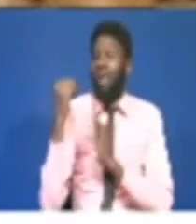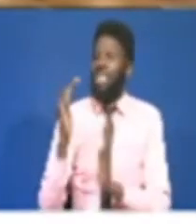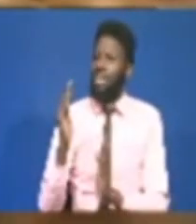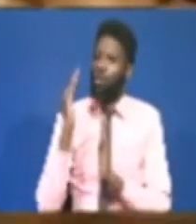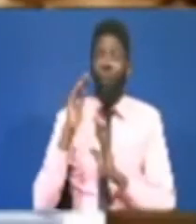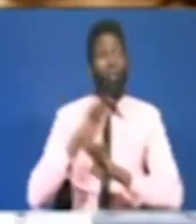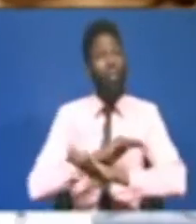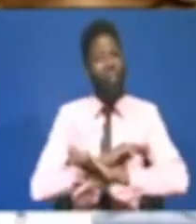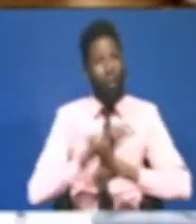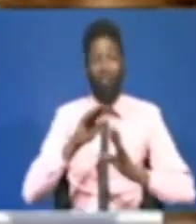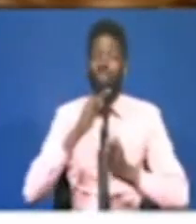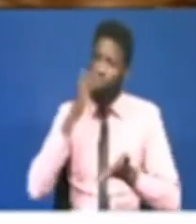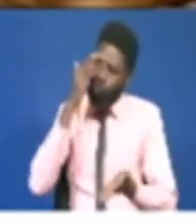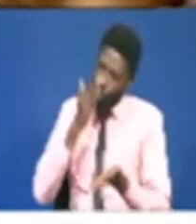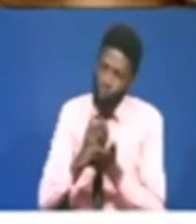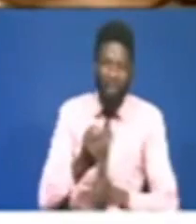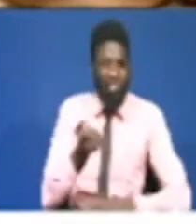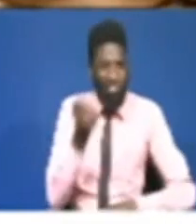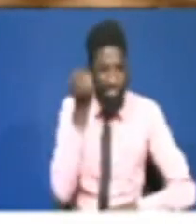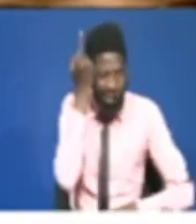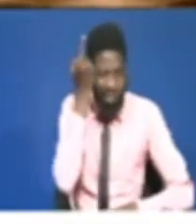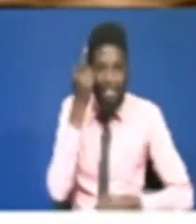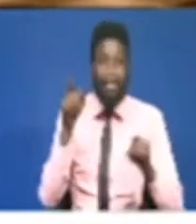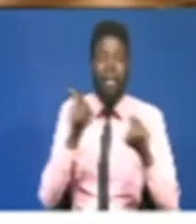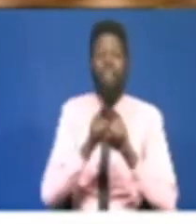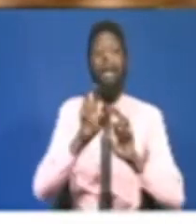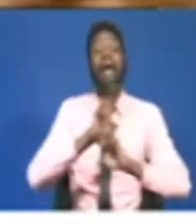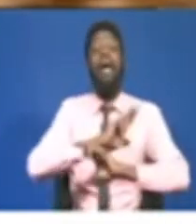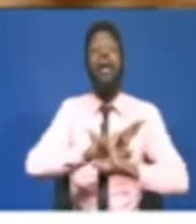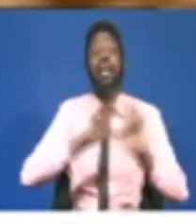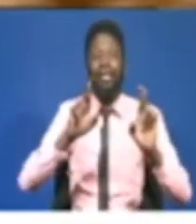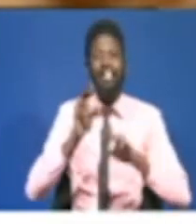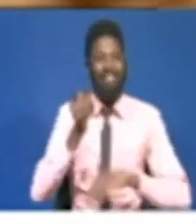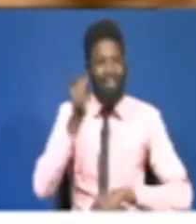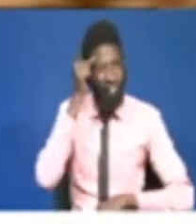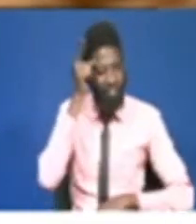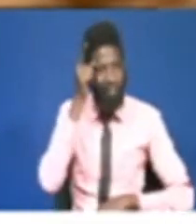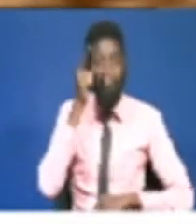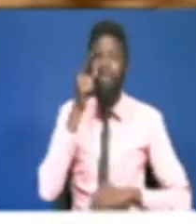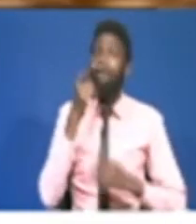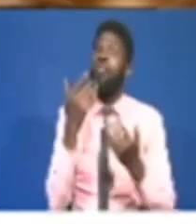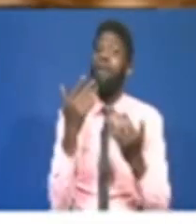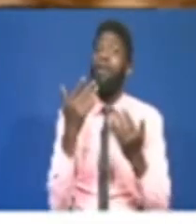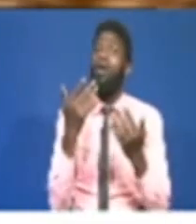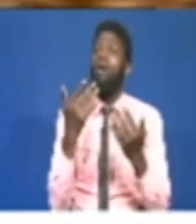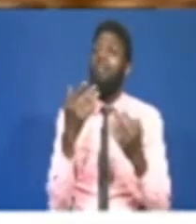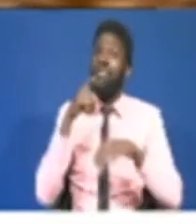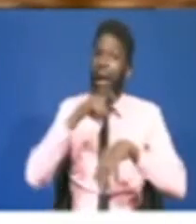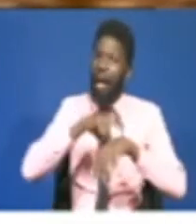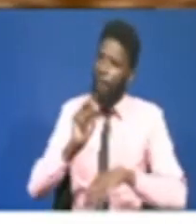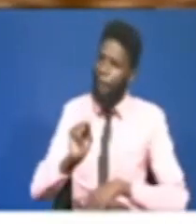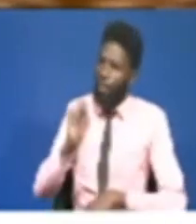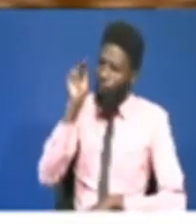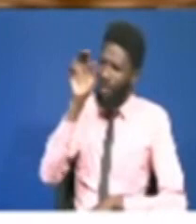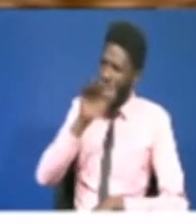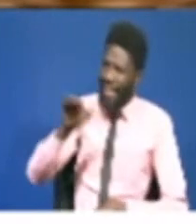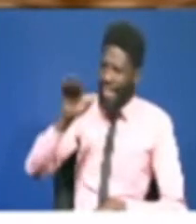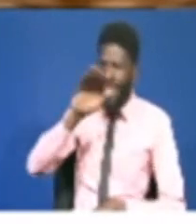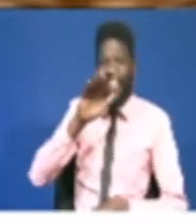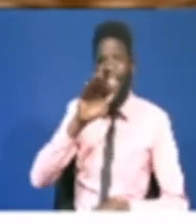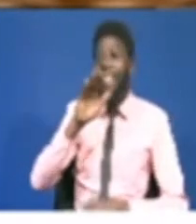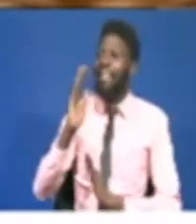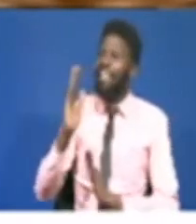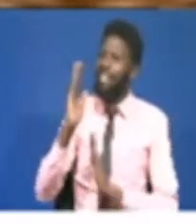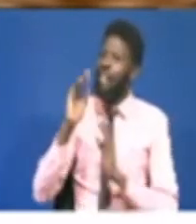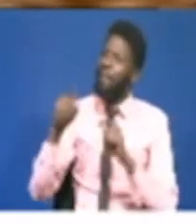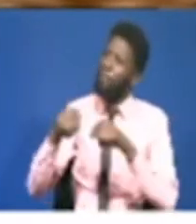or even are willing to comprehend the pain and losses caused by insecurity in the north. Cattle rustling is